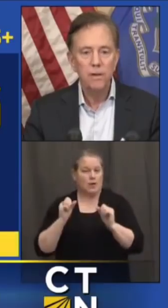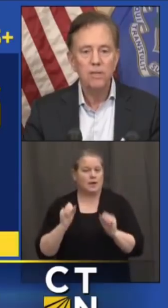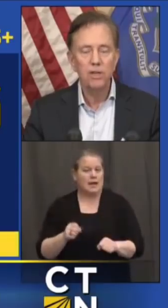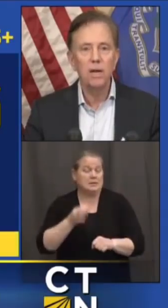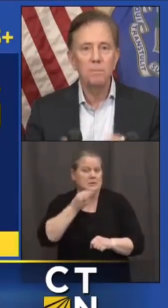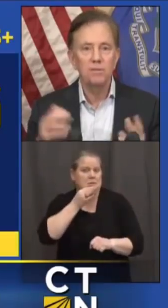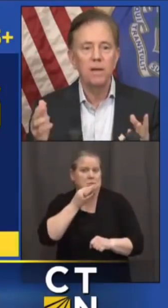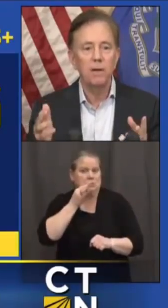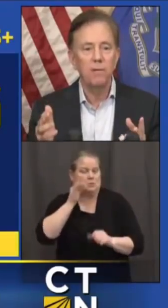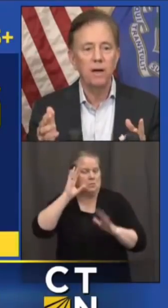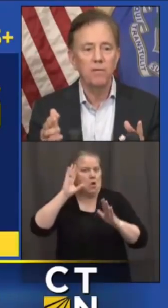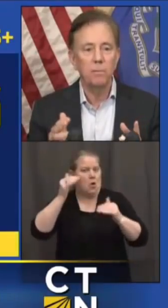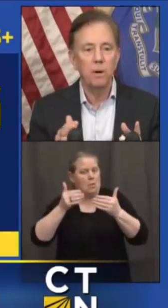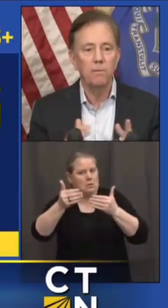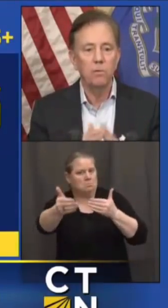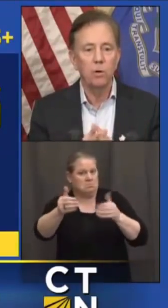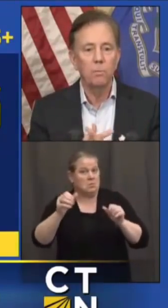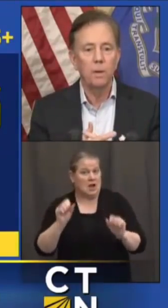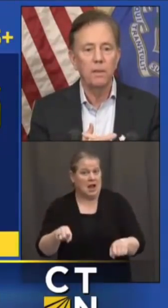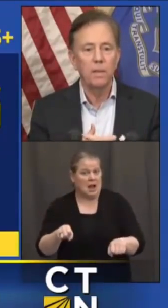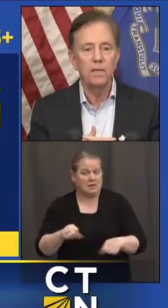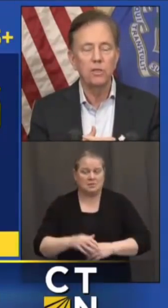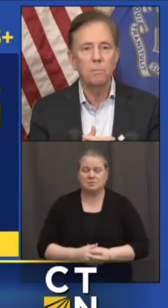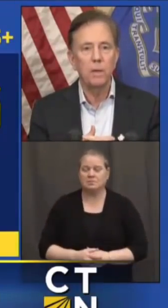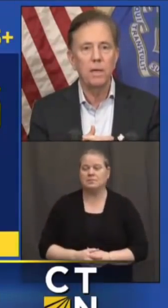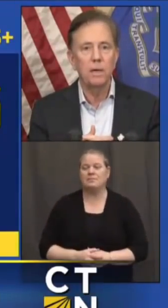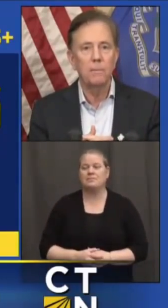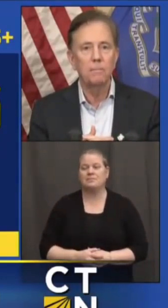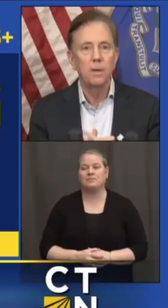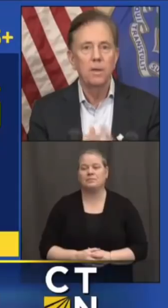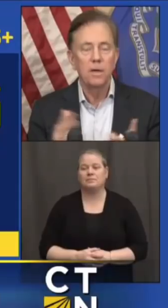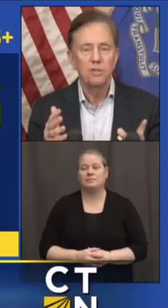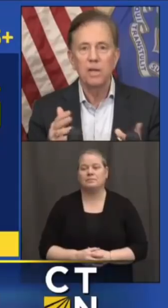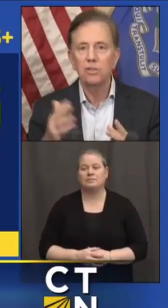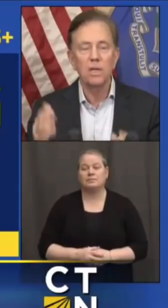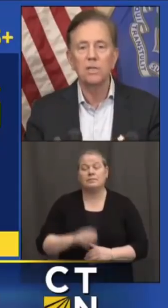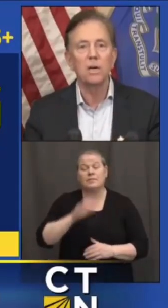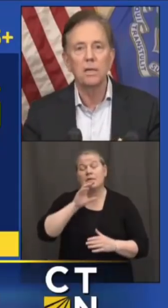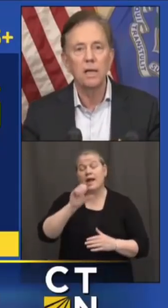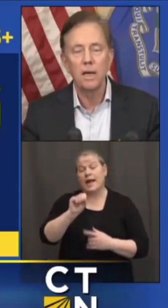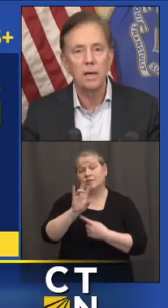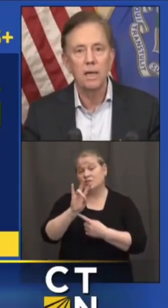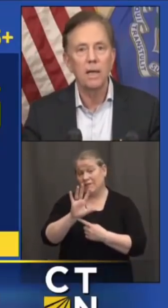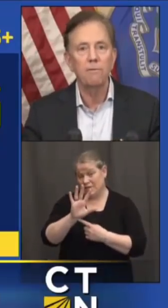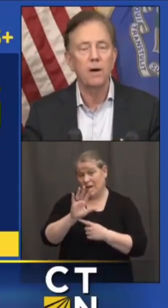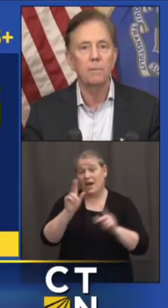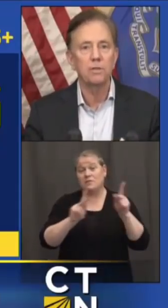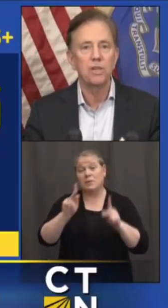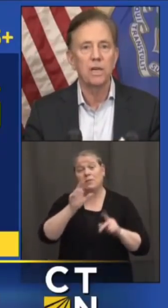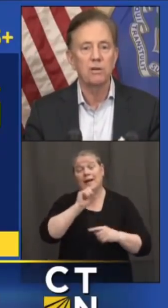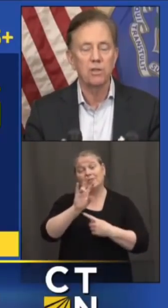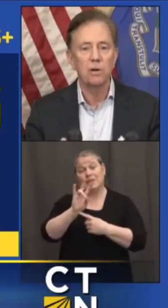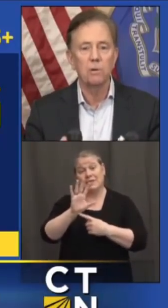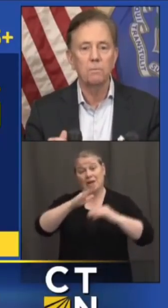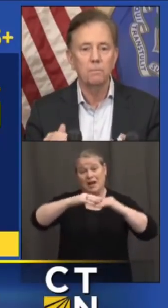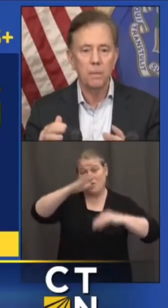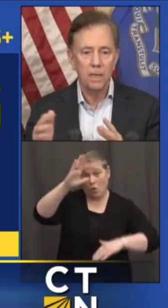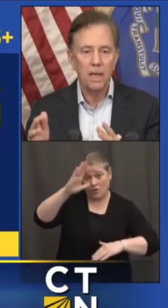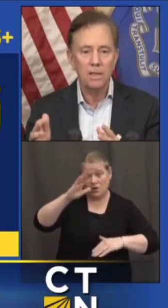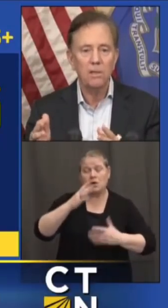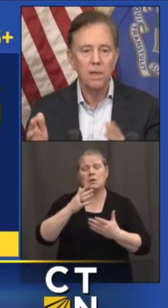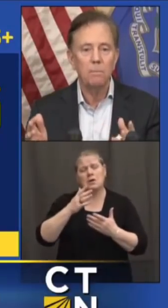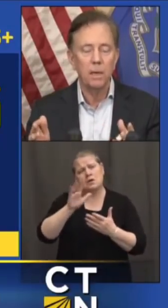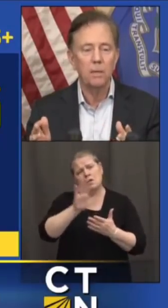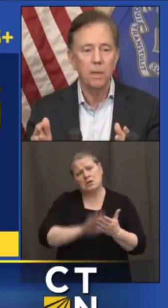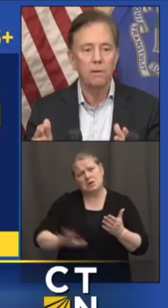So we're finishing up the 75 and above group. They should be essentially done 85% or so. I'd